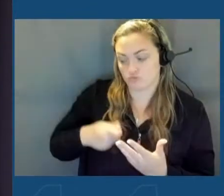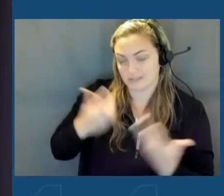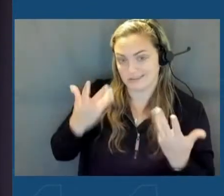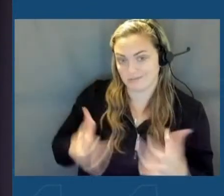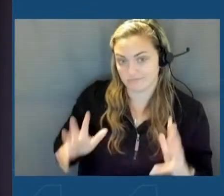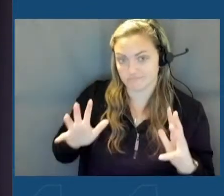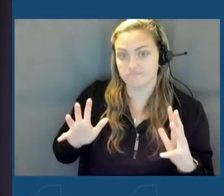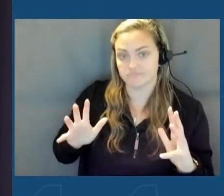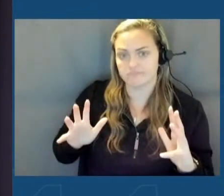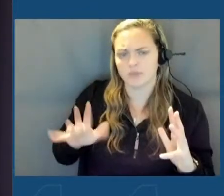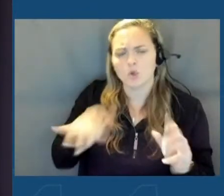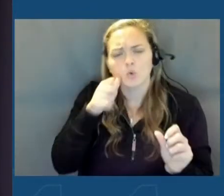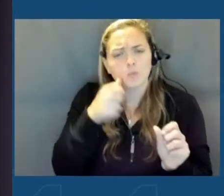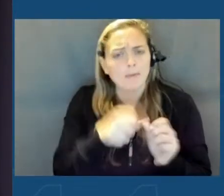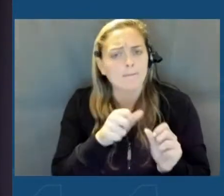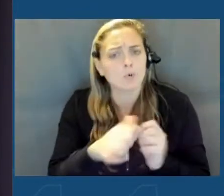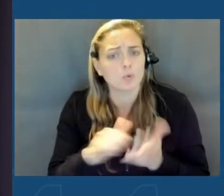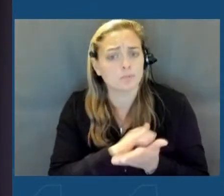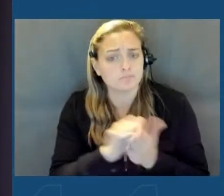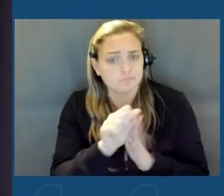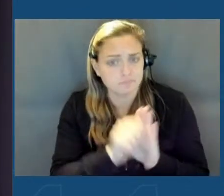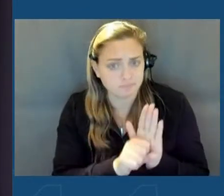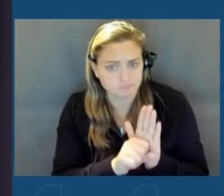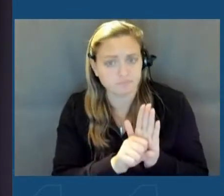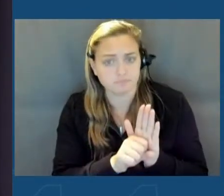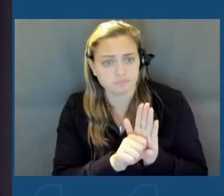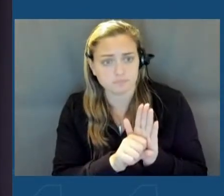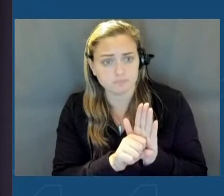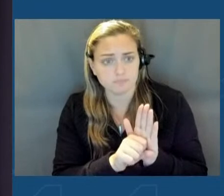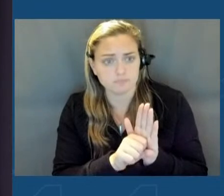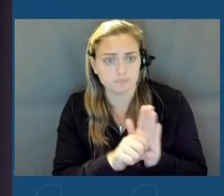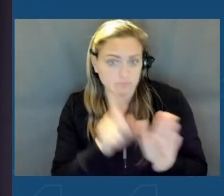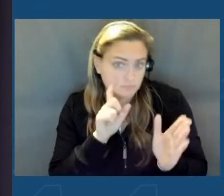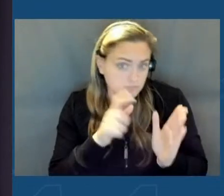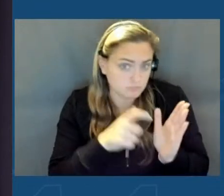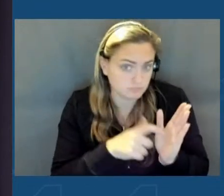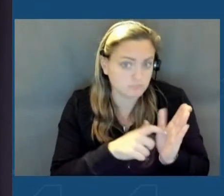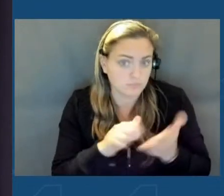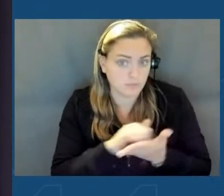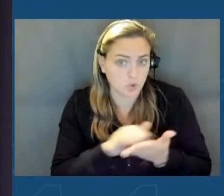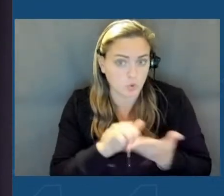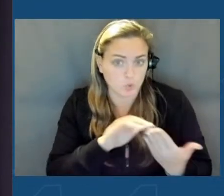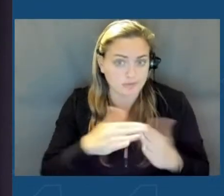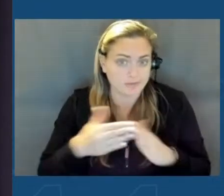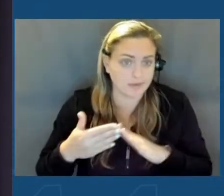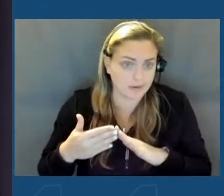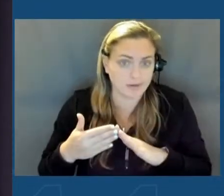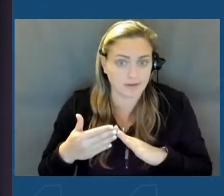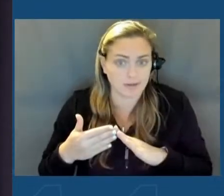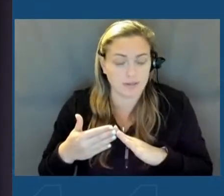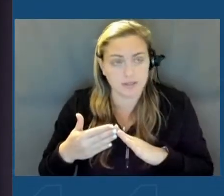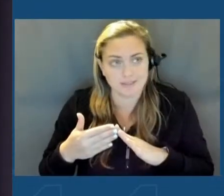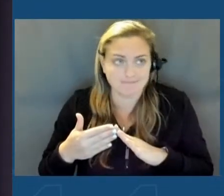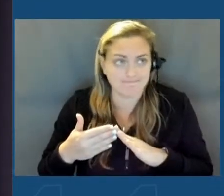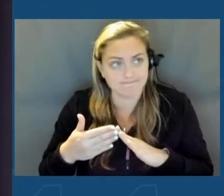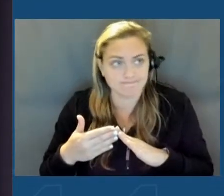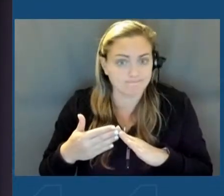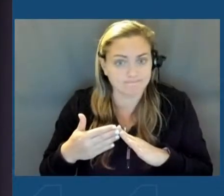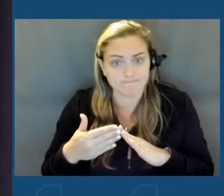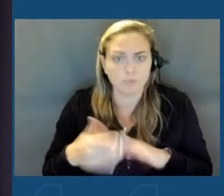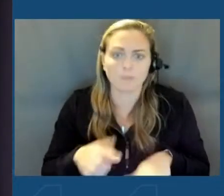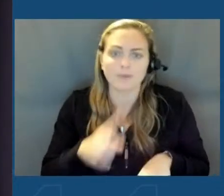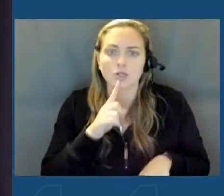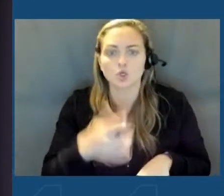You'll recall that New York State, in recognition of New York City's being a true